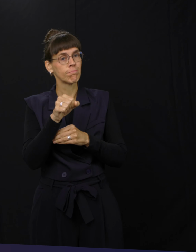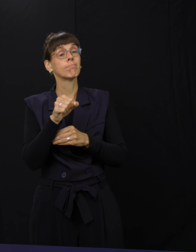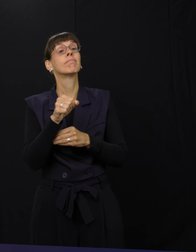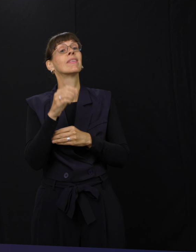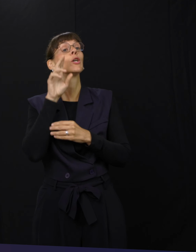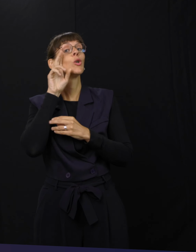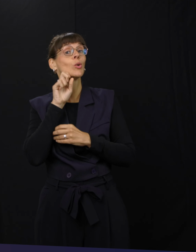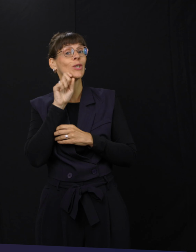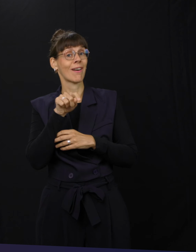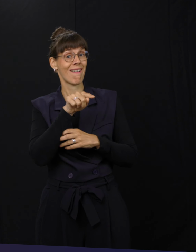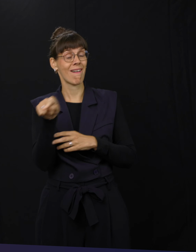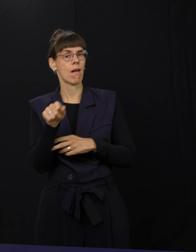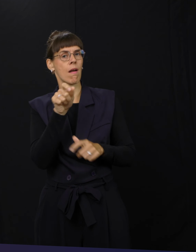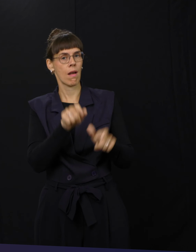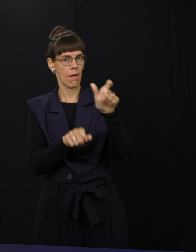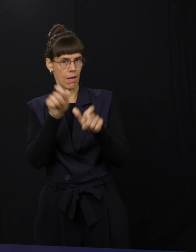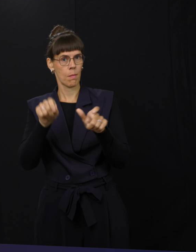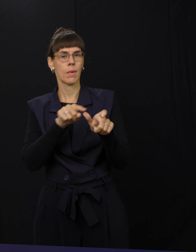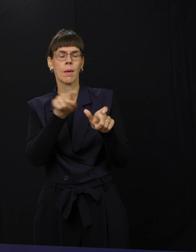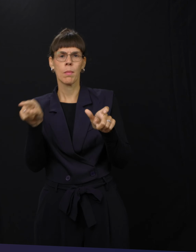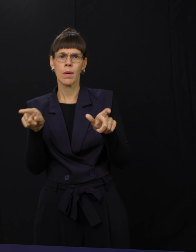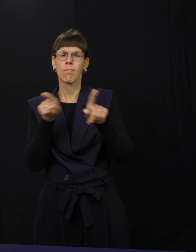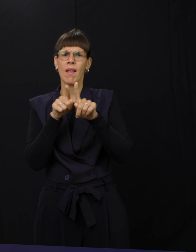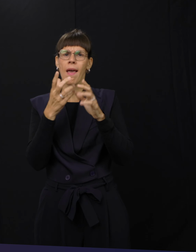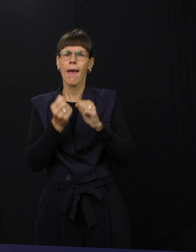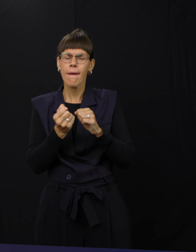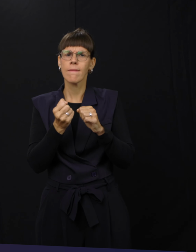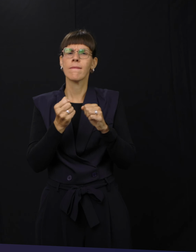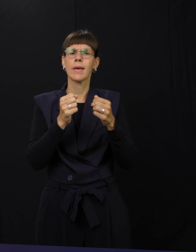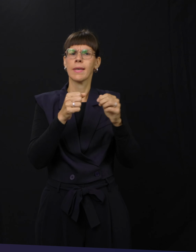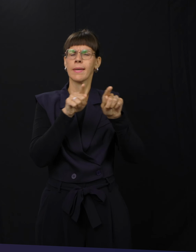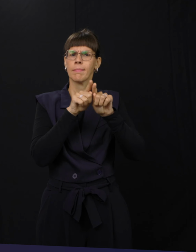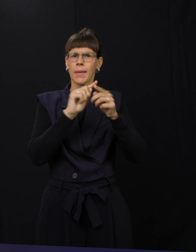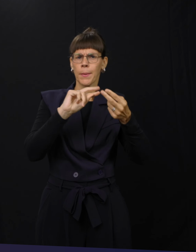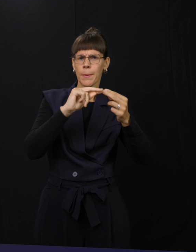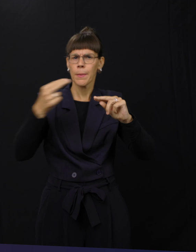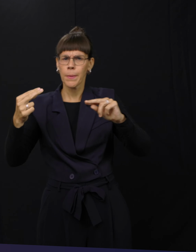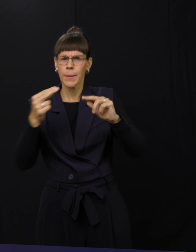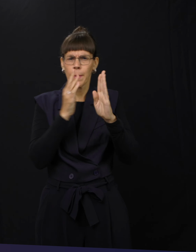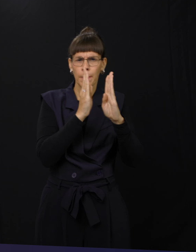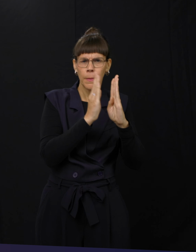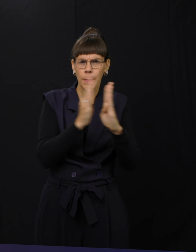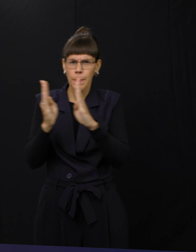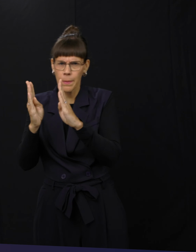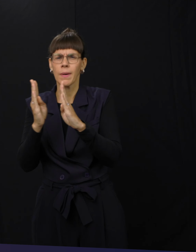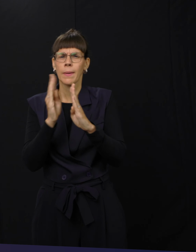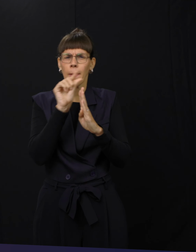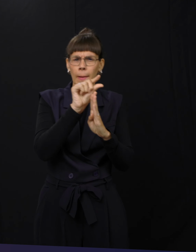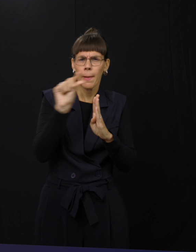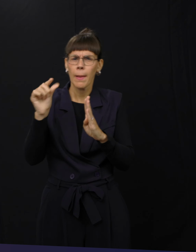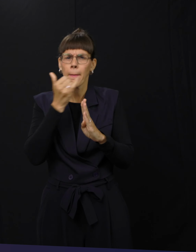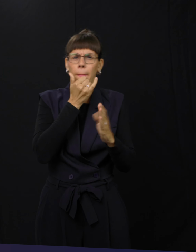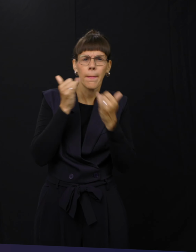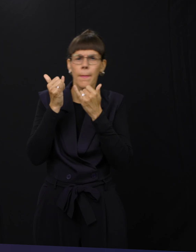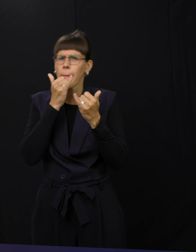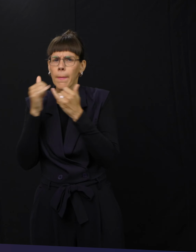patients with Usher syndrome have small errors in their coding sequence. Their DNA. In their DNA. So